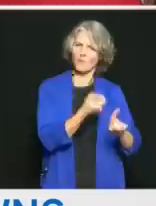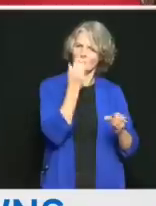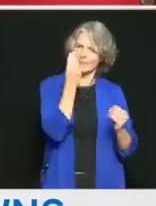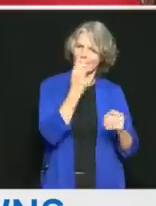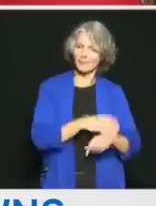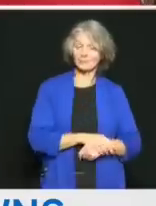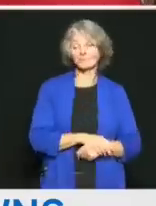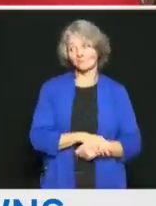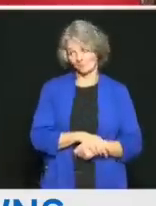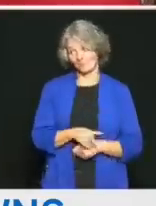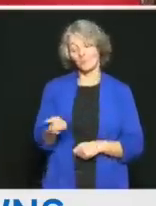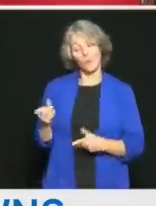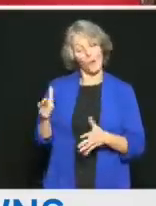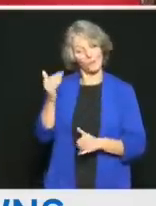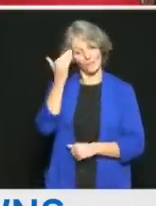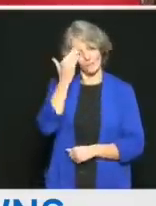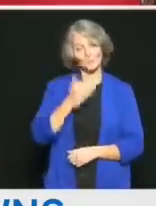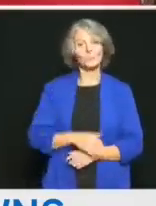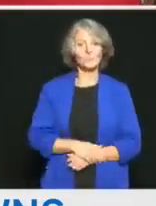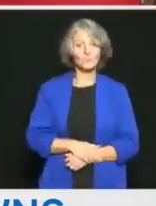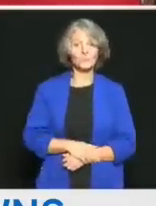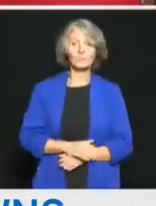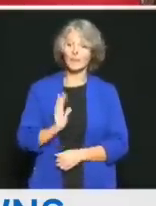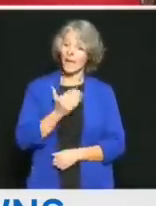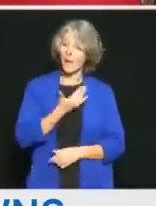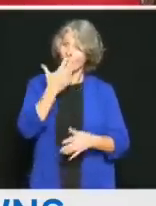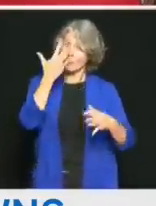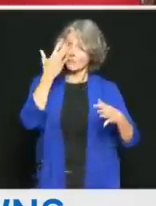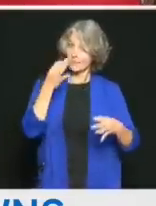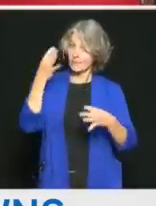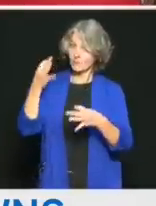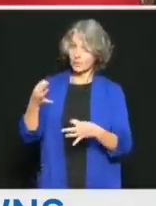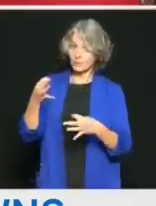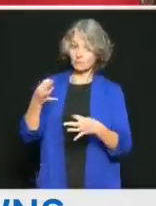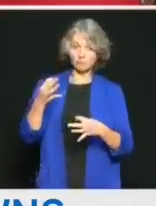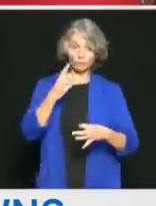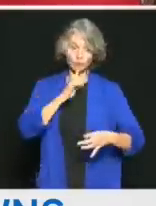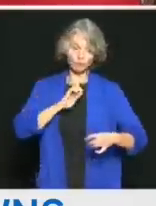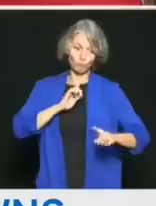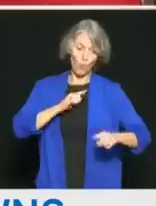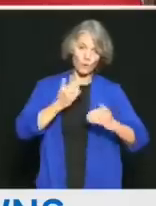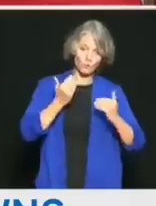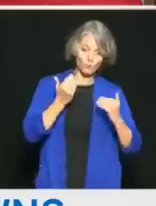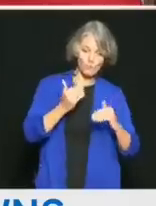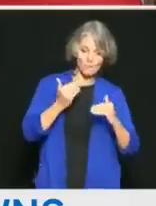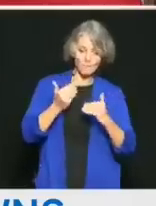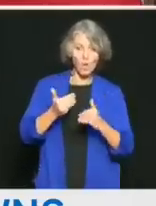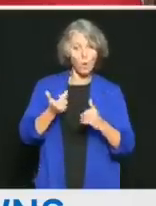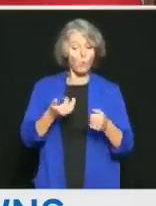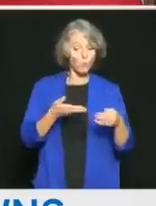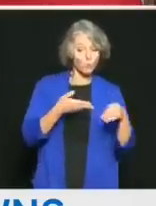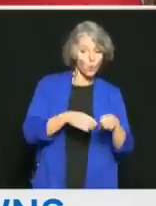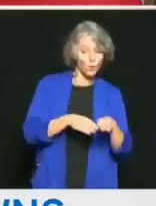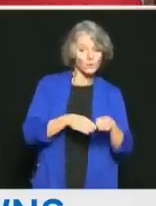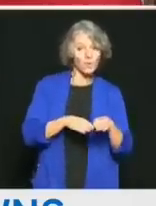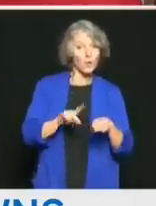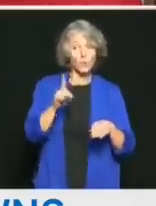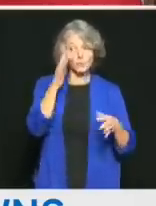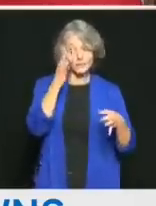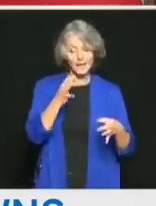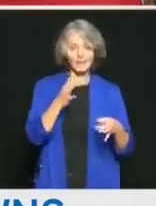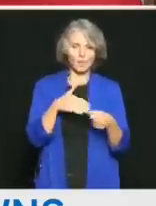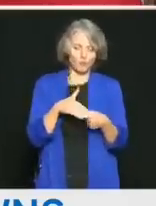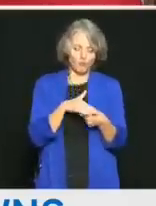So, as you know very well, Chris, the decisions about restrictions are made locally